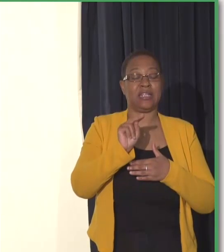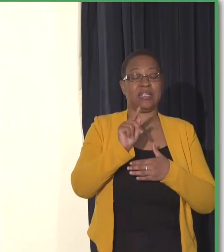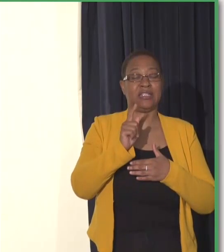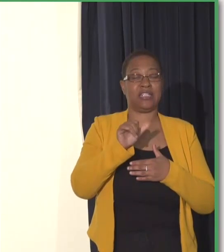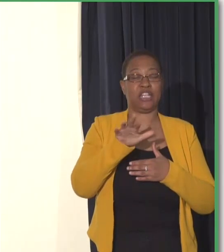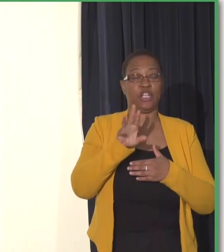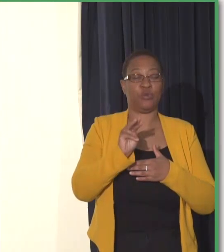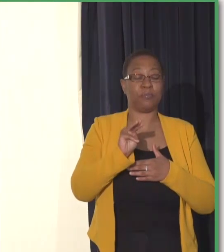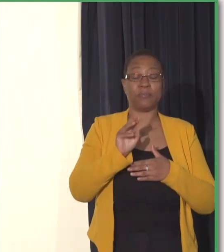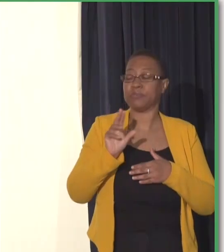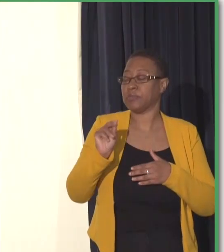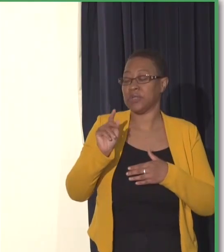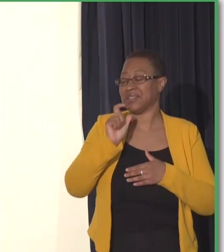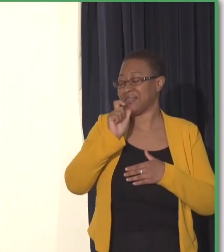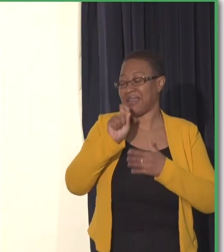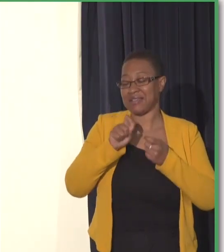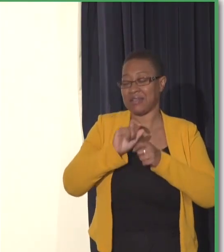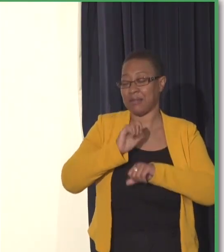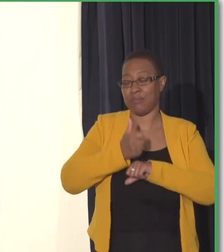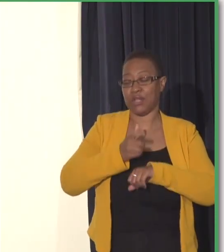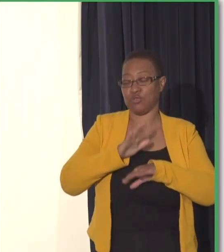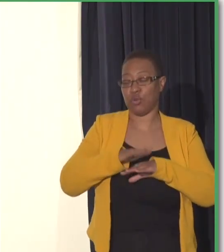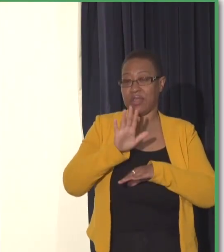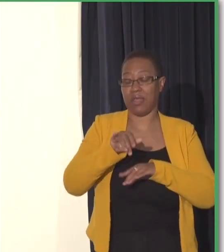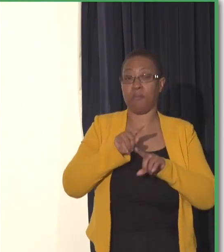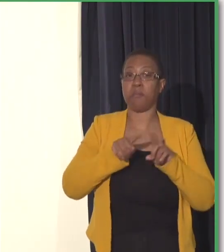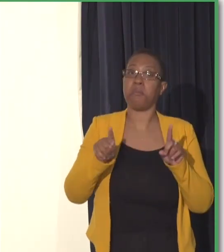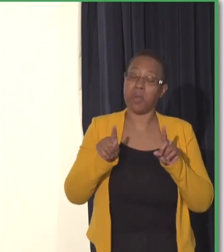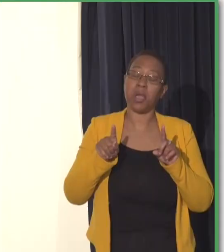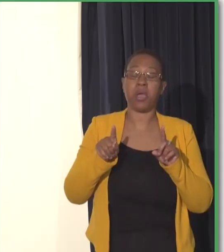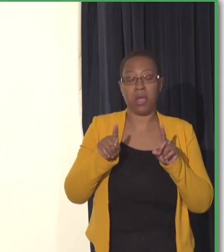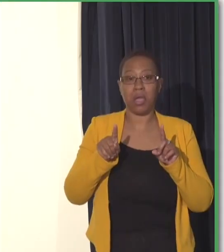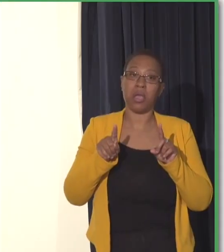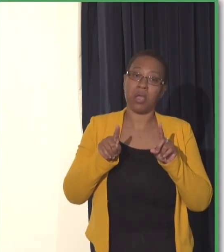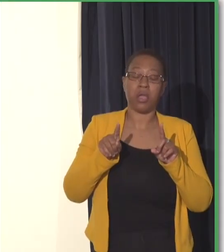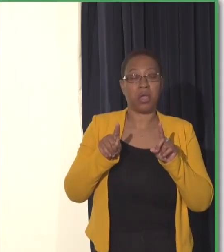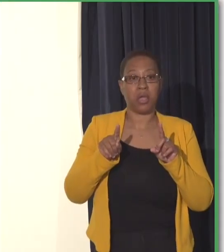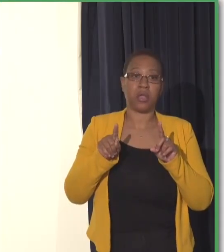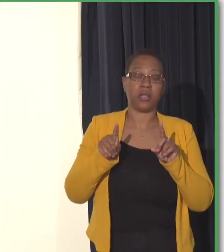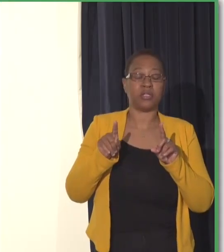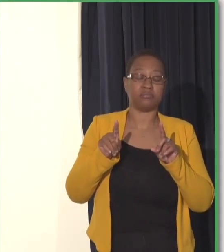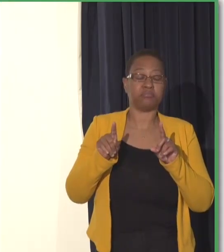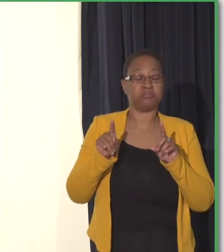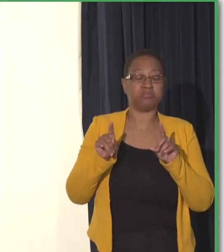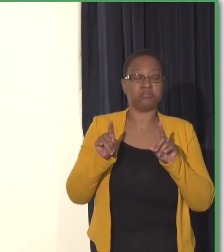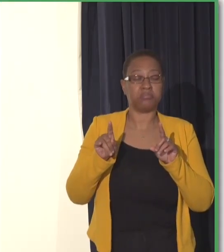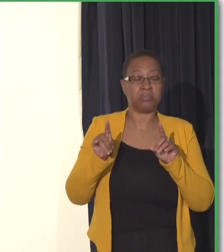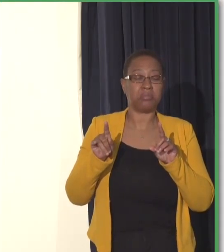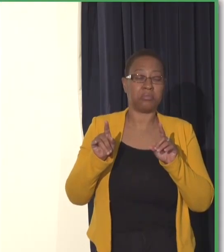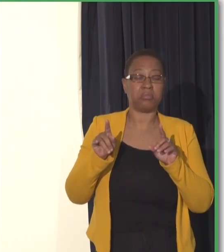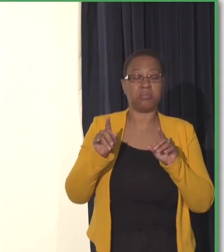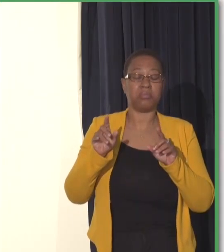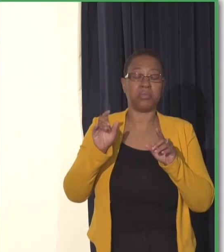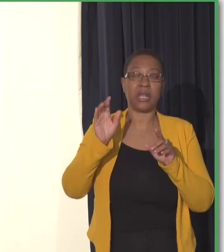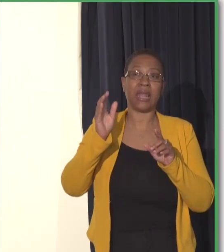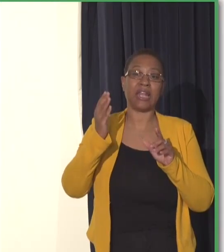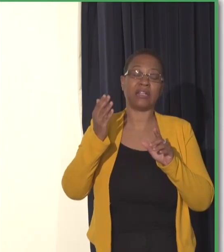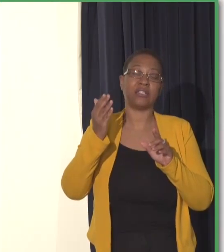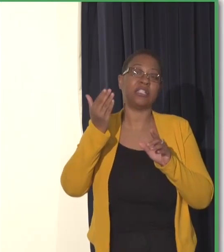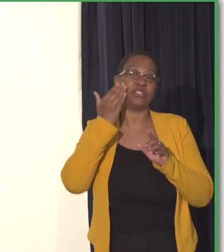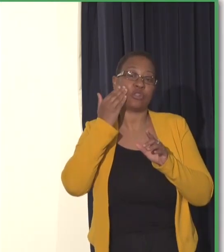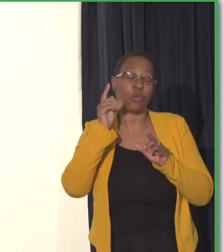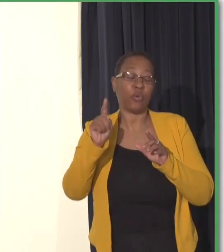It's not exactly based on it, but it is kind of relevant because the force continuum basically is a